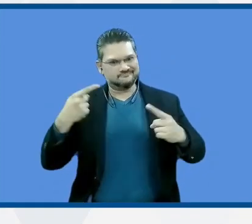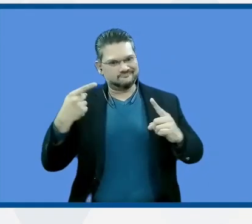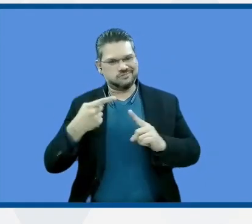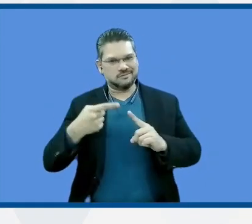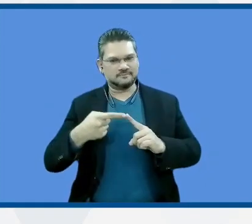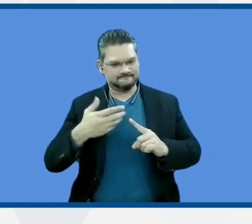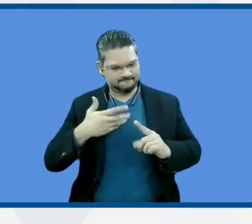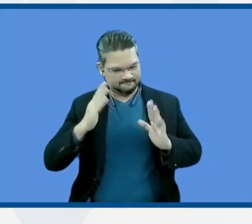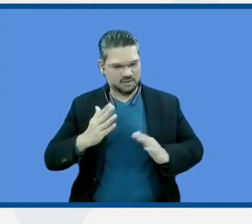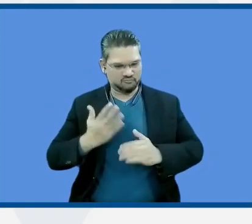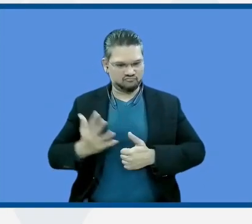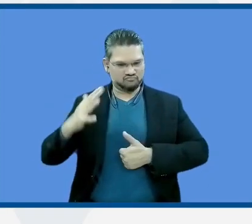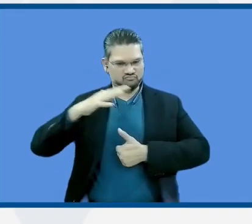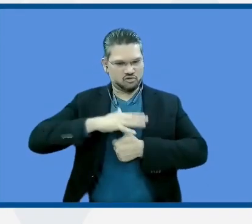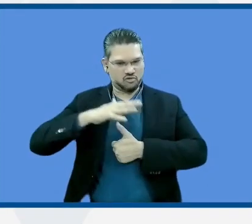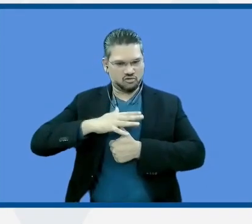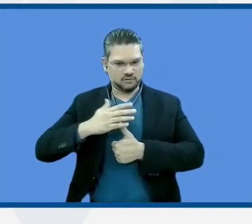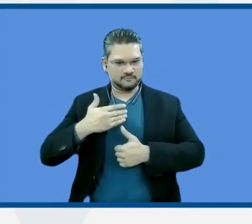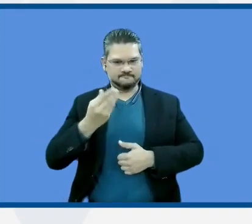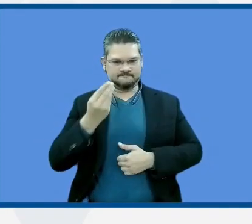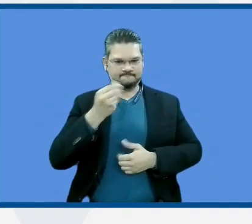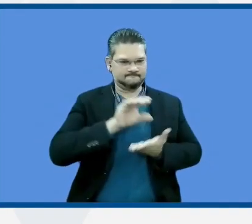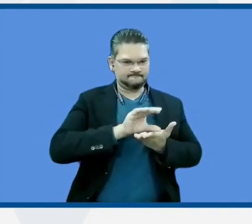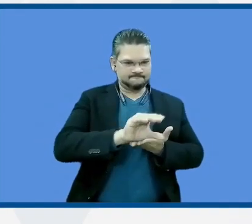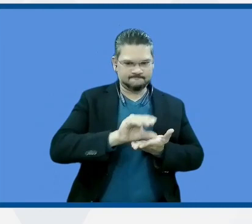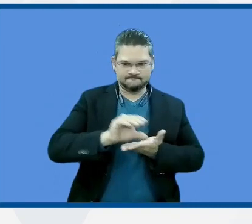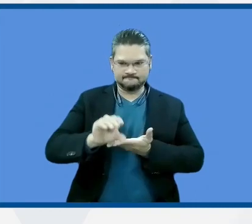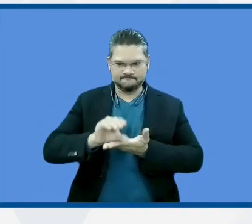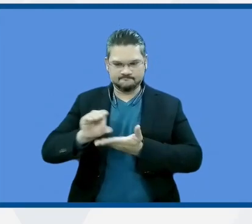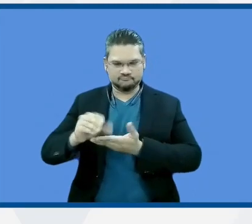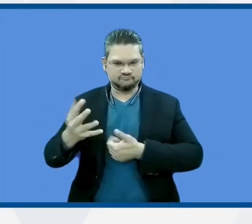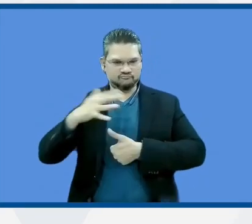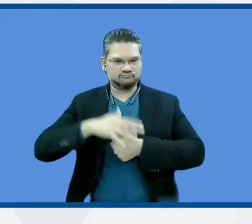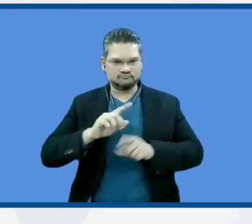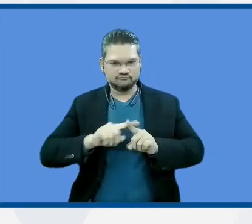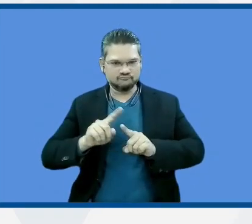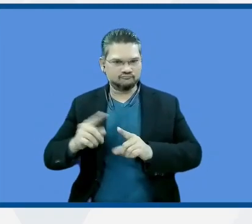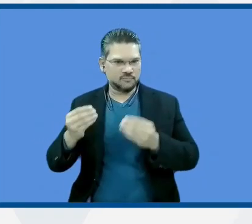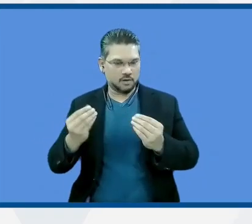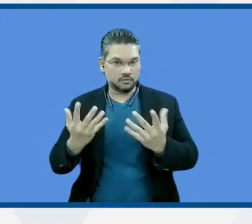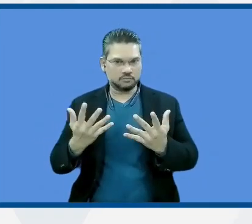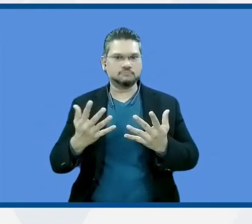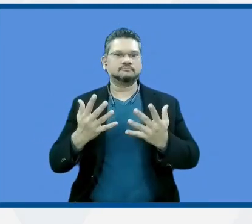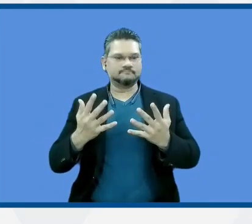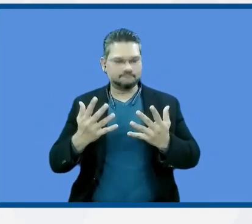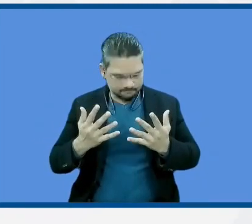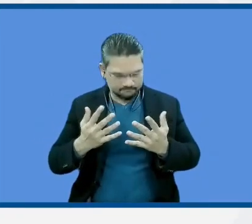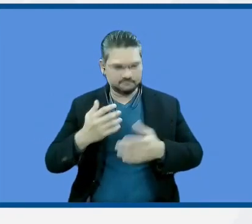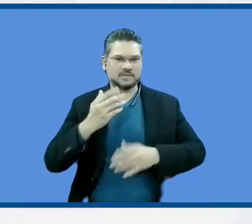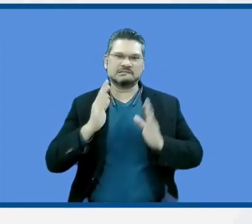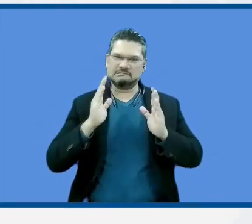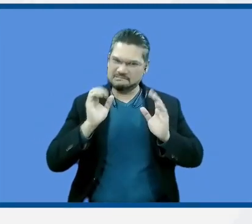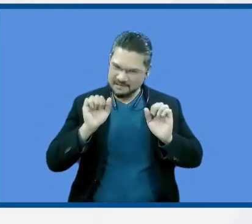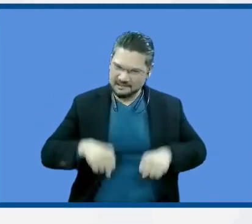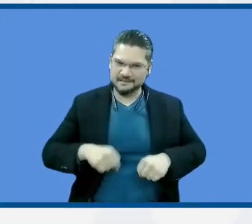are reflected in the budget so that we can actually do something useful about those priorities. We are going